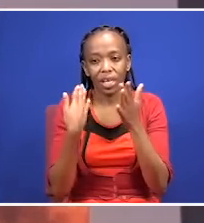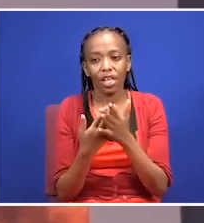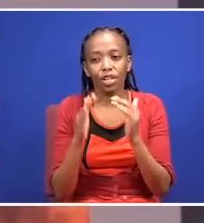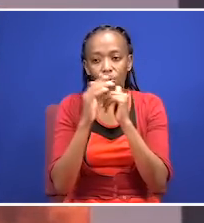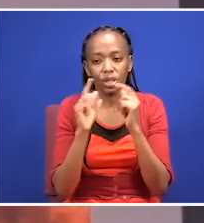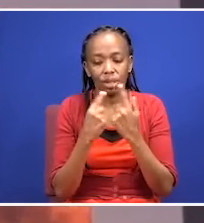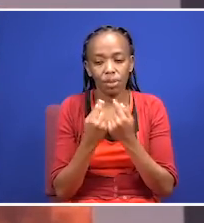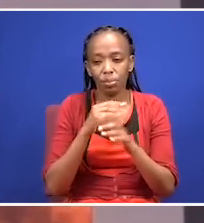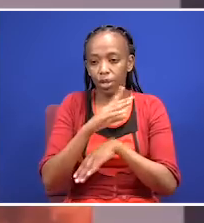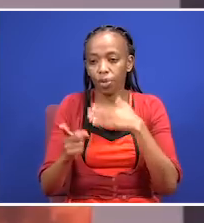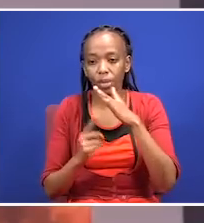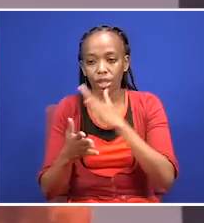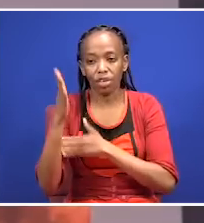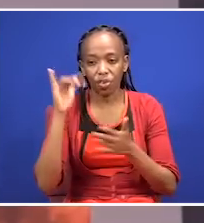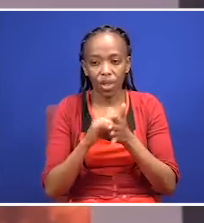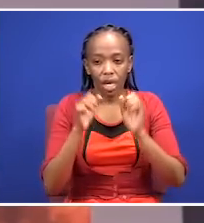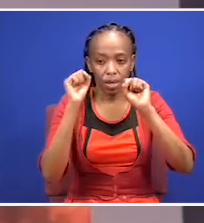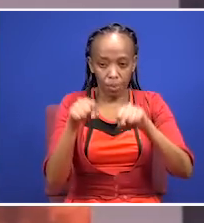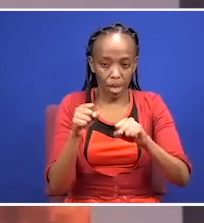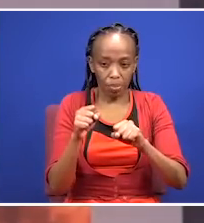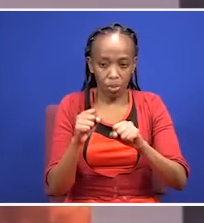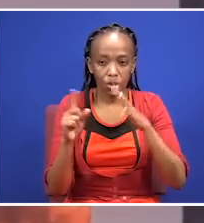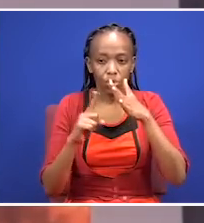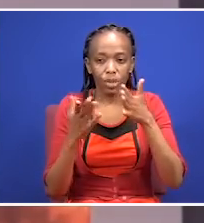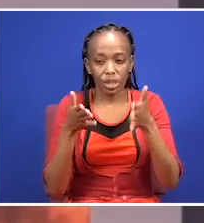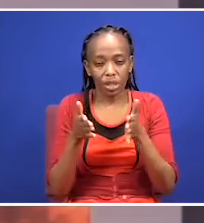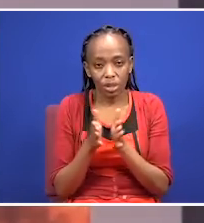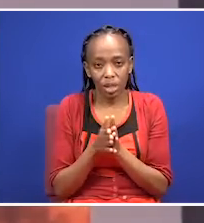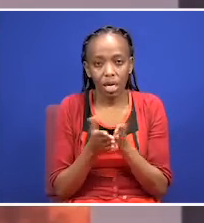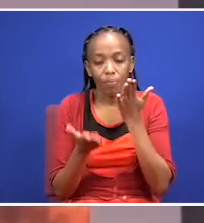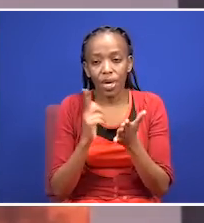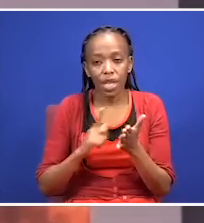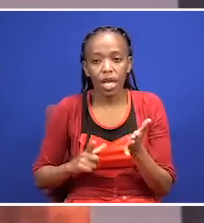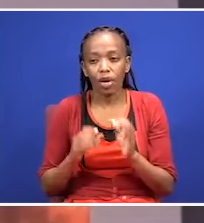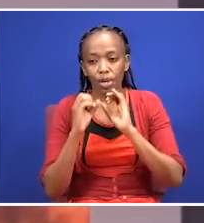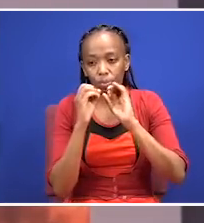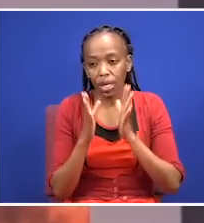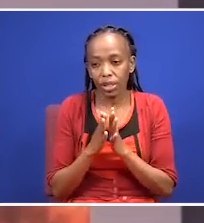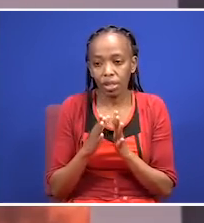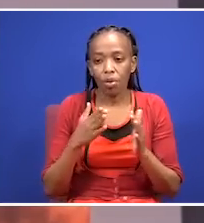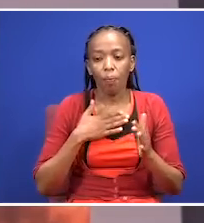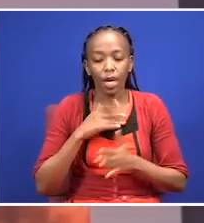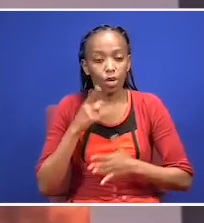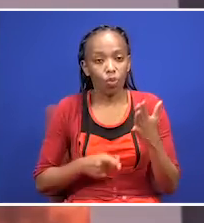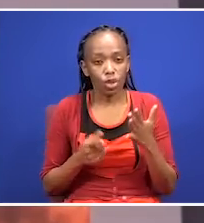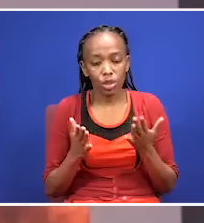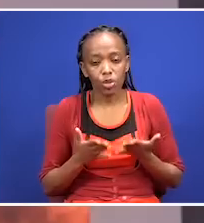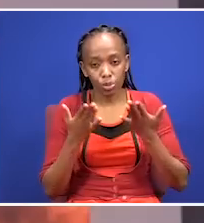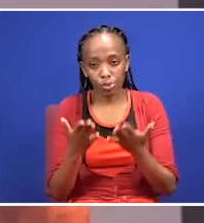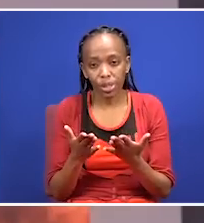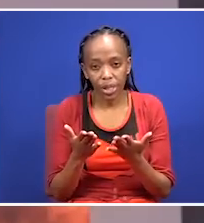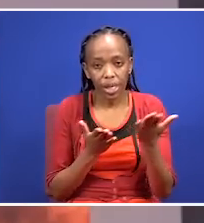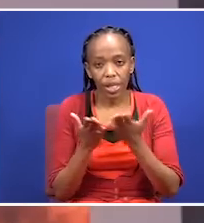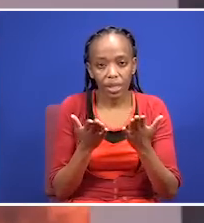him and every minister of god that has been able to to minister today may the lord bless you mine is just to bring